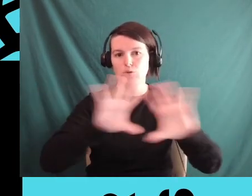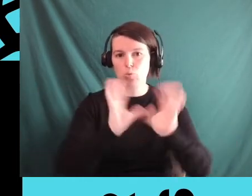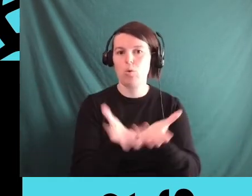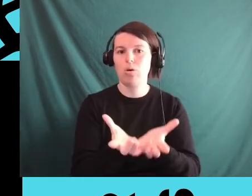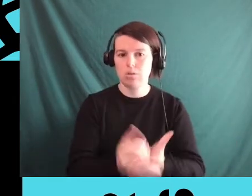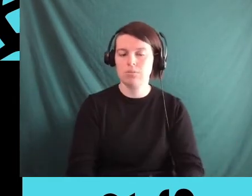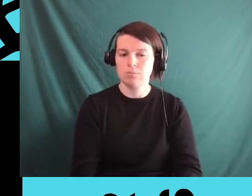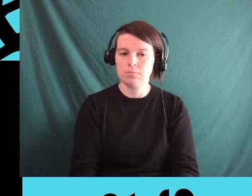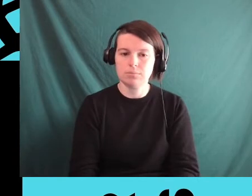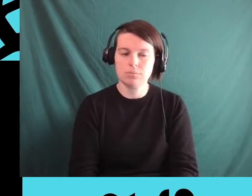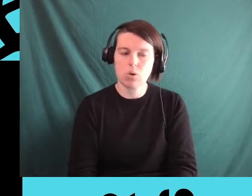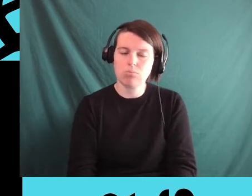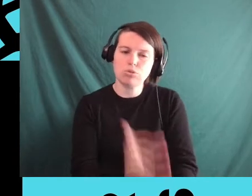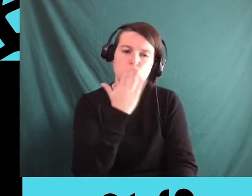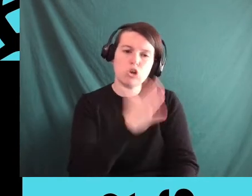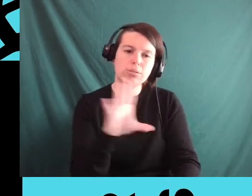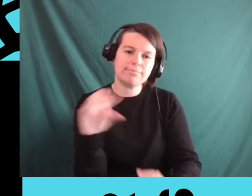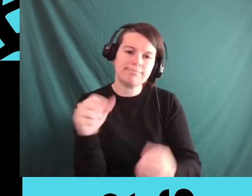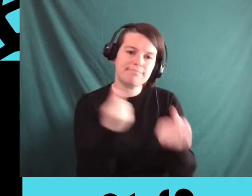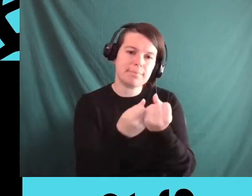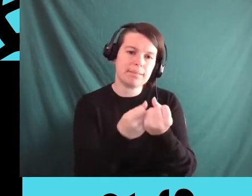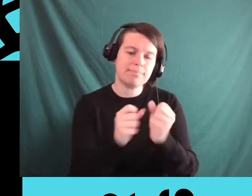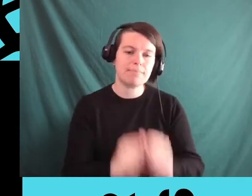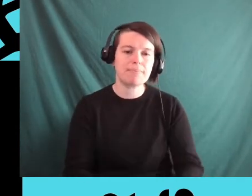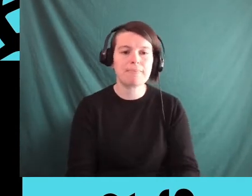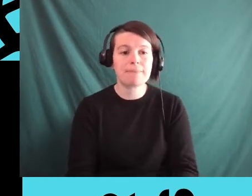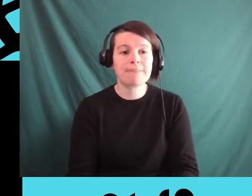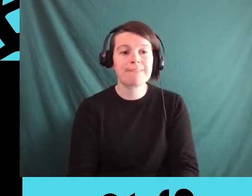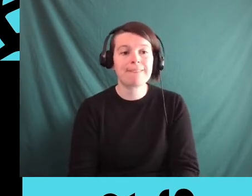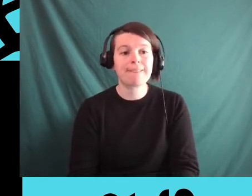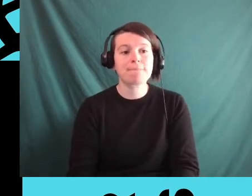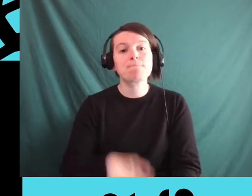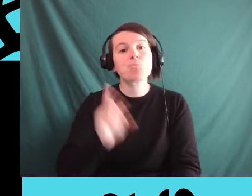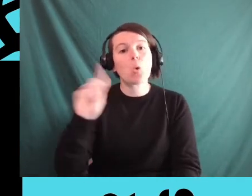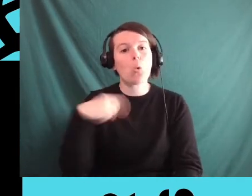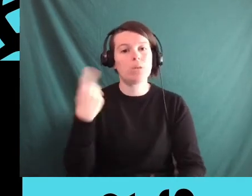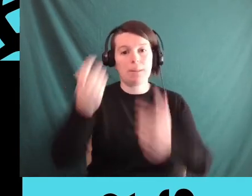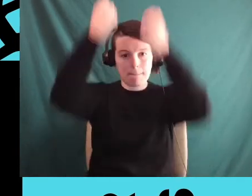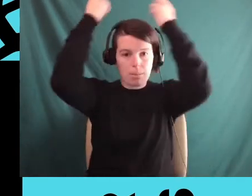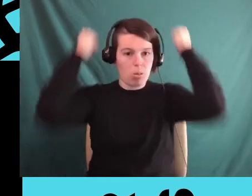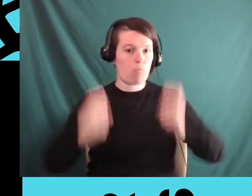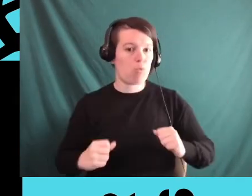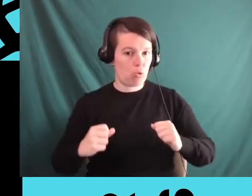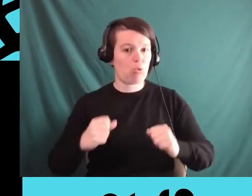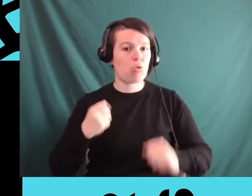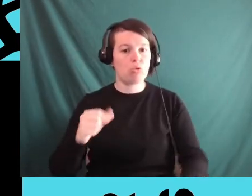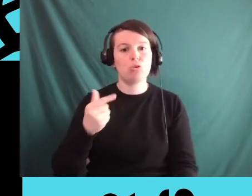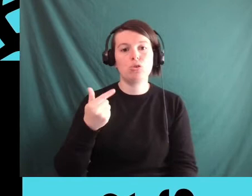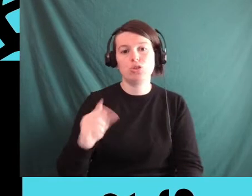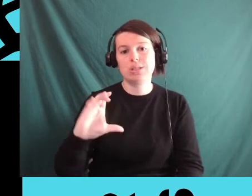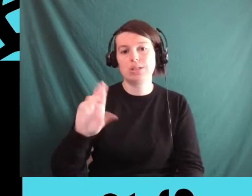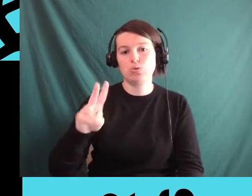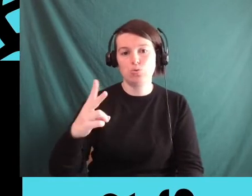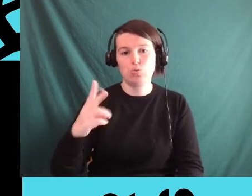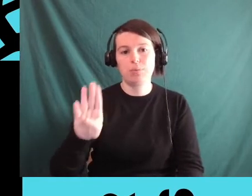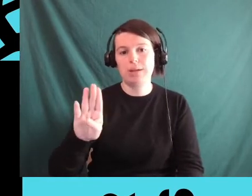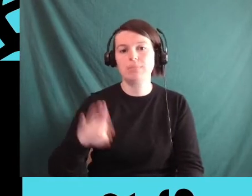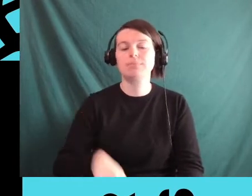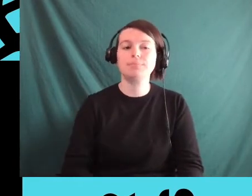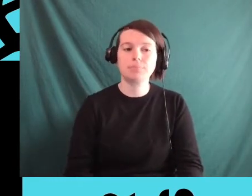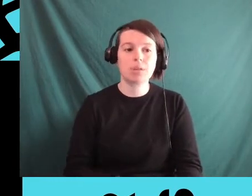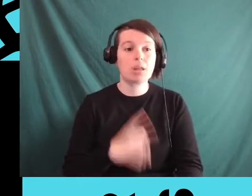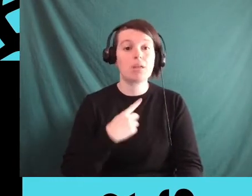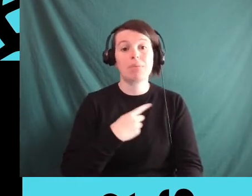to support. You'll find only pullover binders here, but they have half tank, full tank,